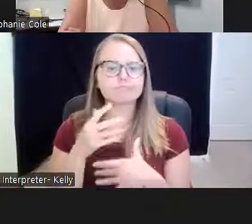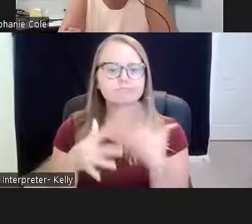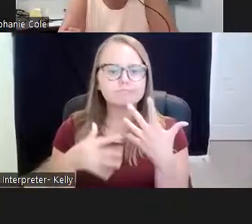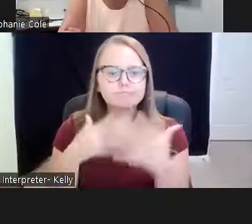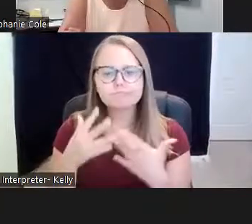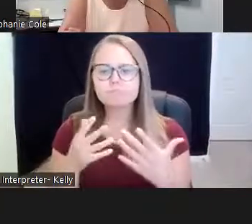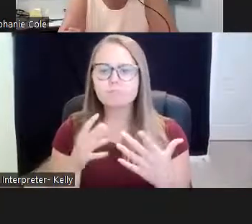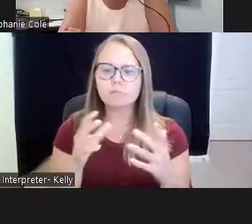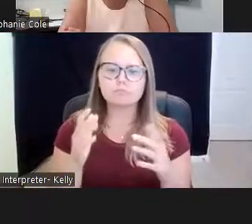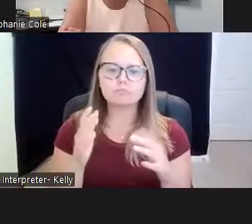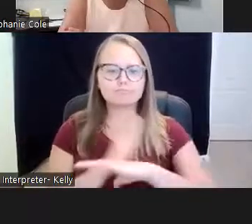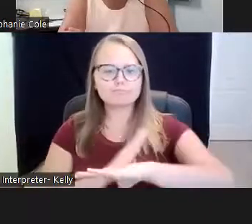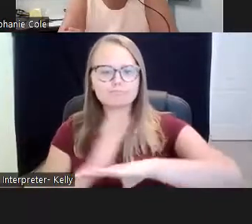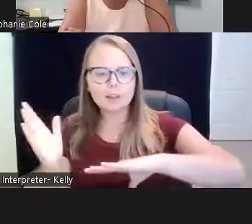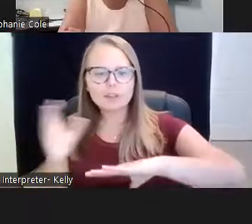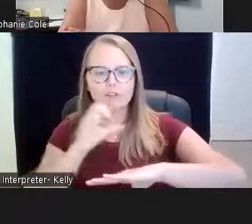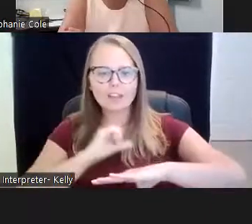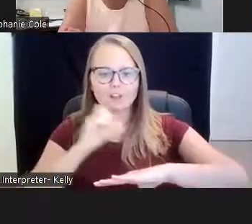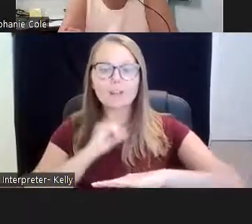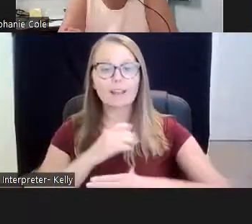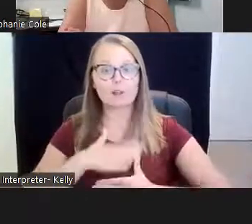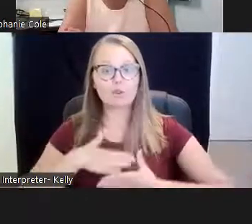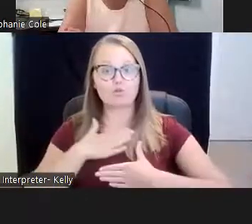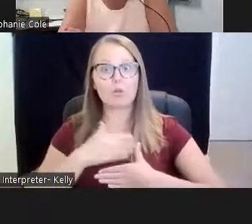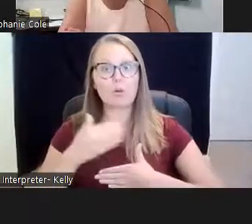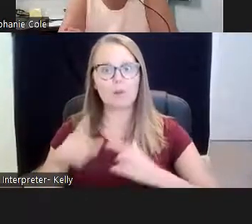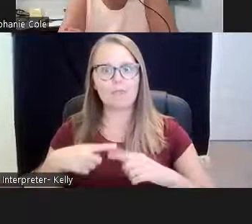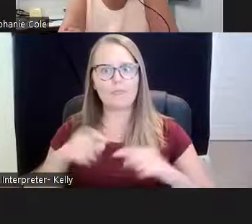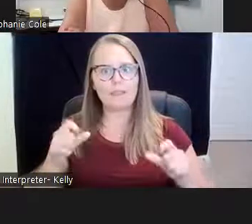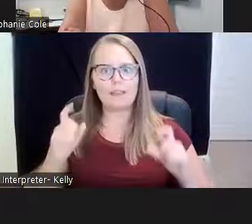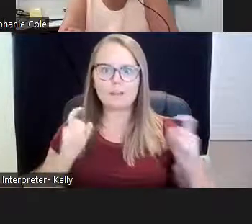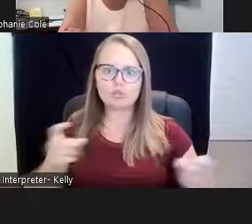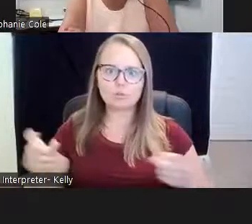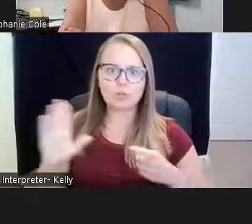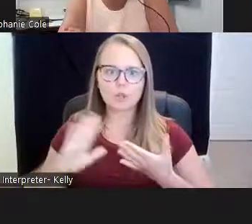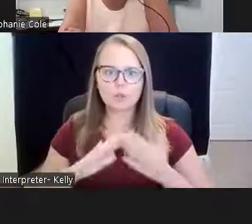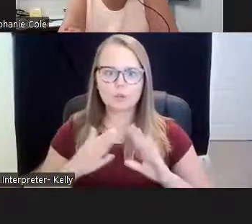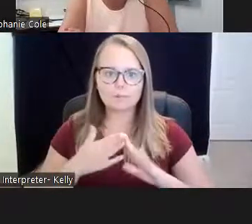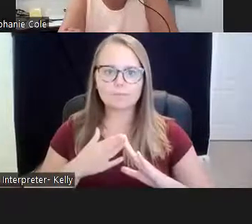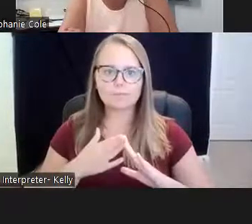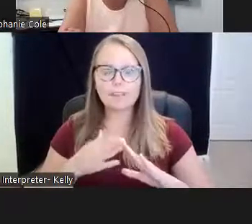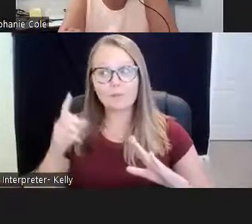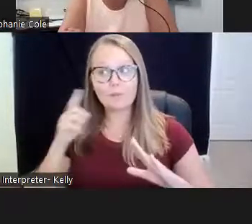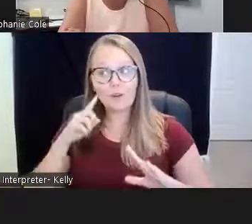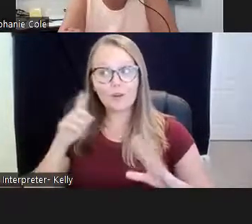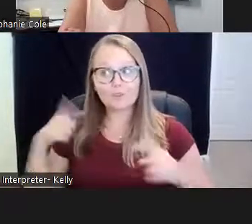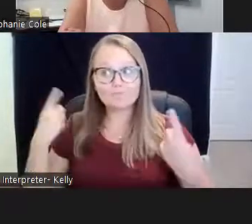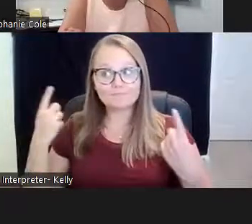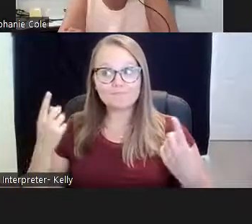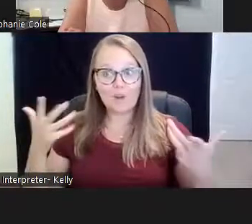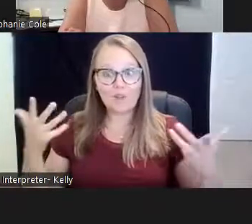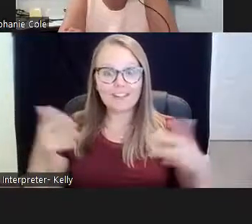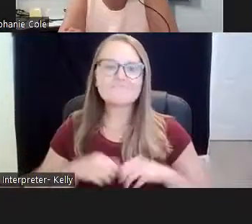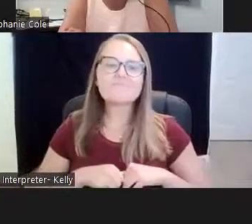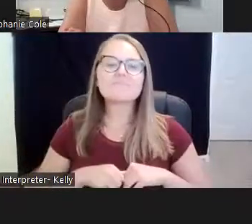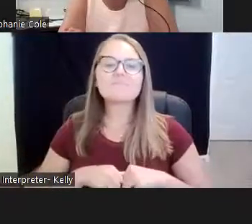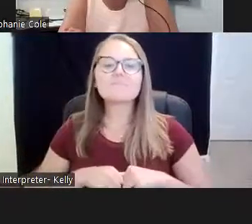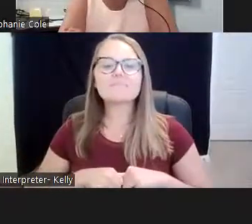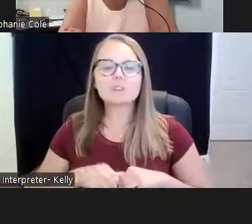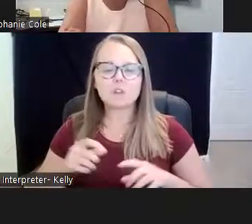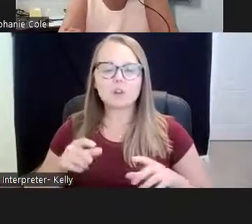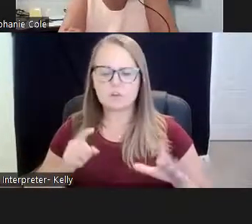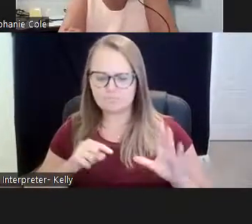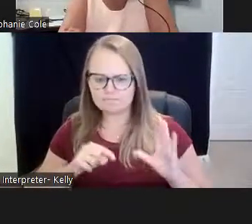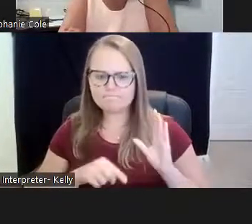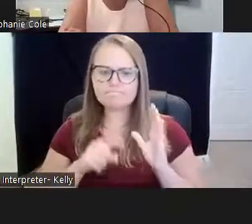enjoy times when they are able to contribute to their community, as we've heard already so much. So because of these findings